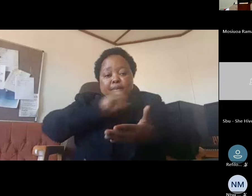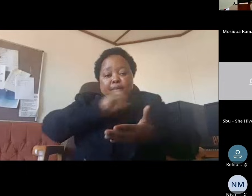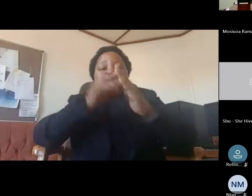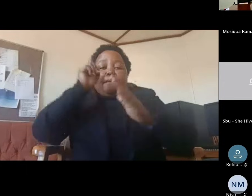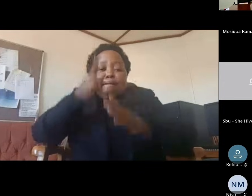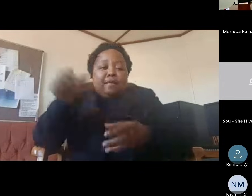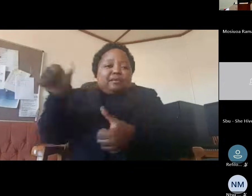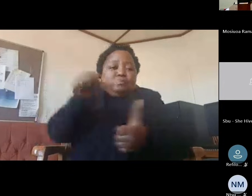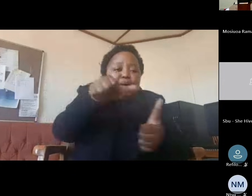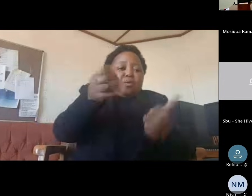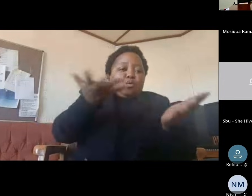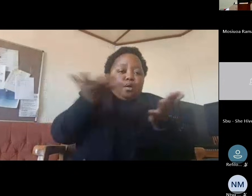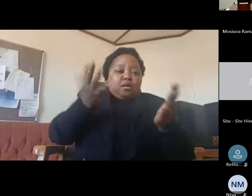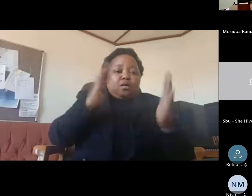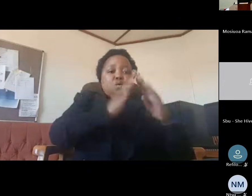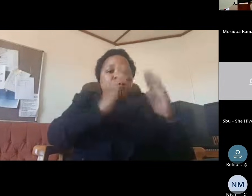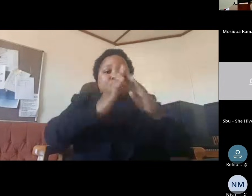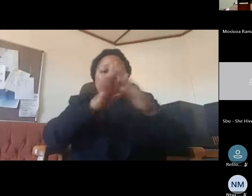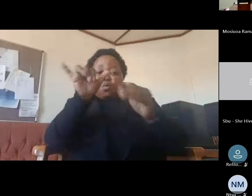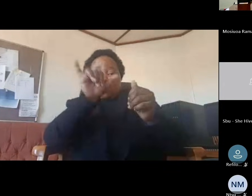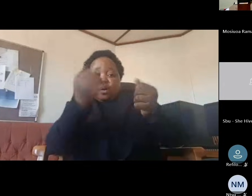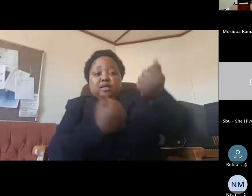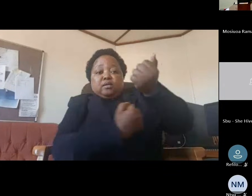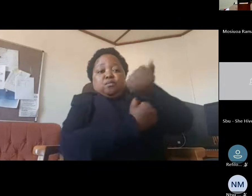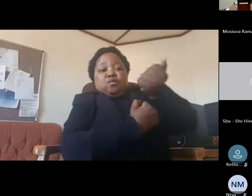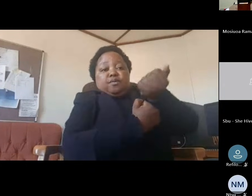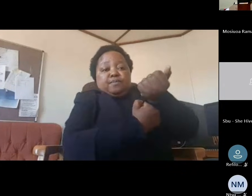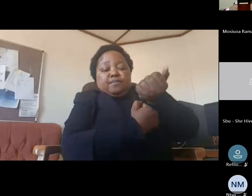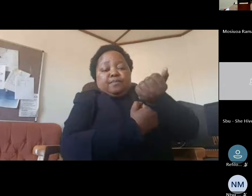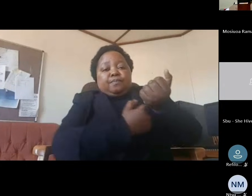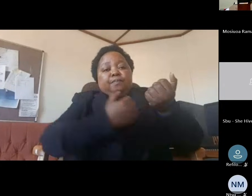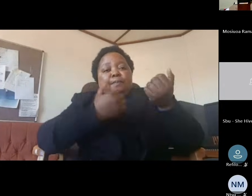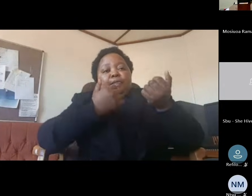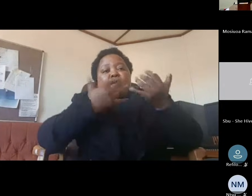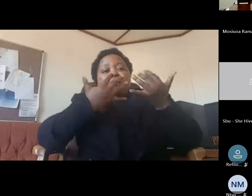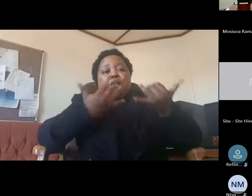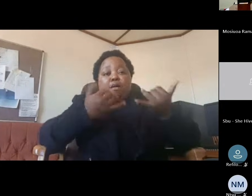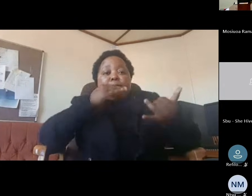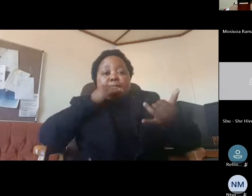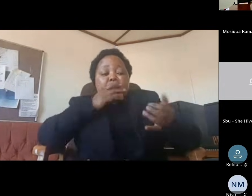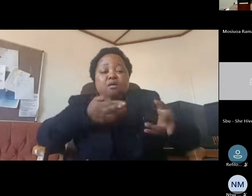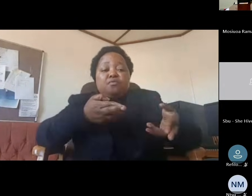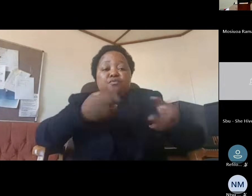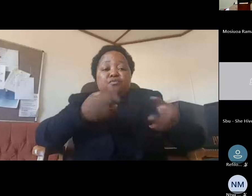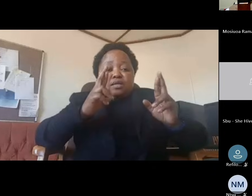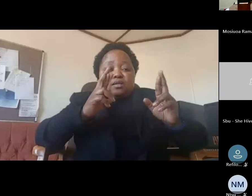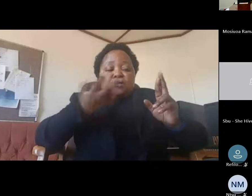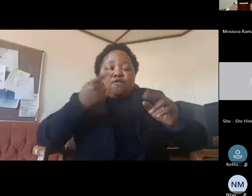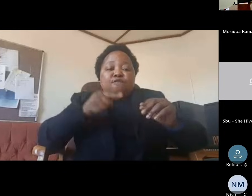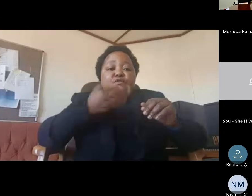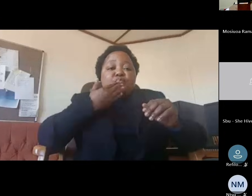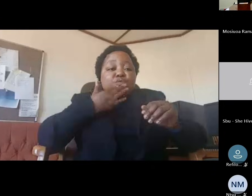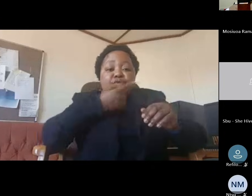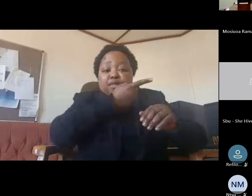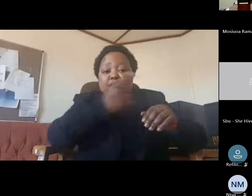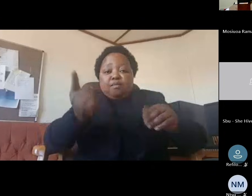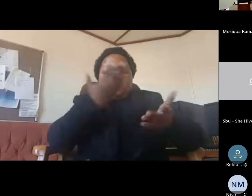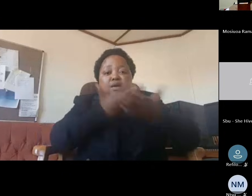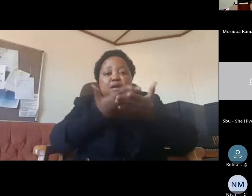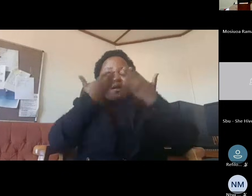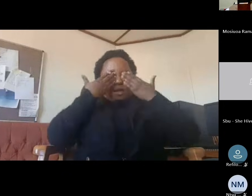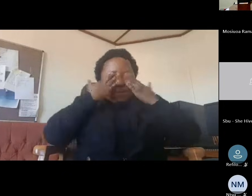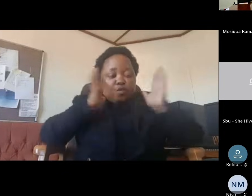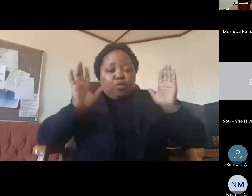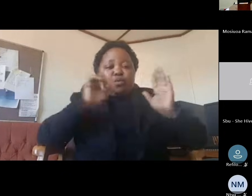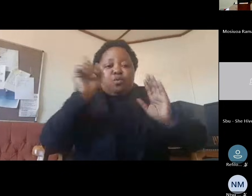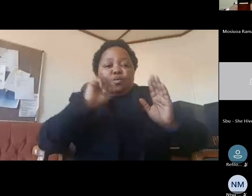they are supporting. So the risks for them exposing potential domestic violence